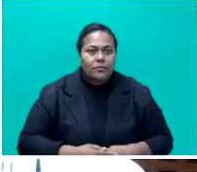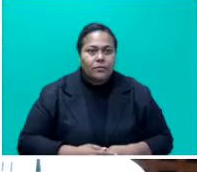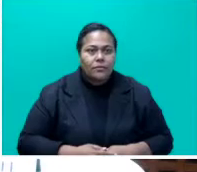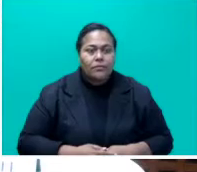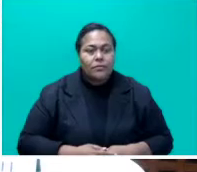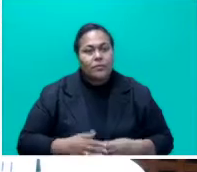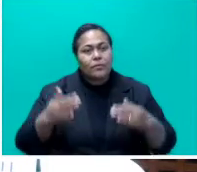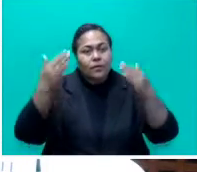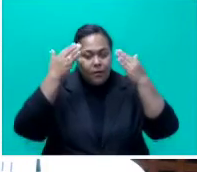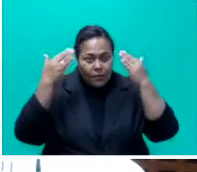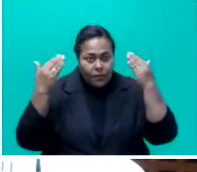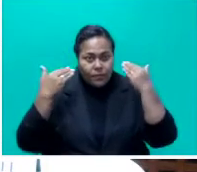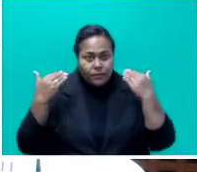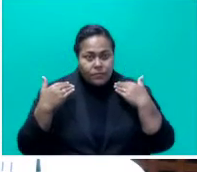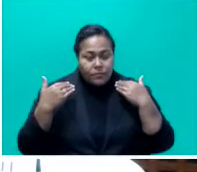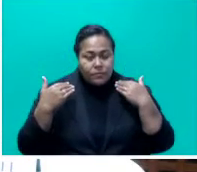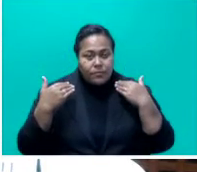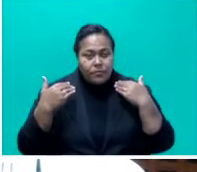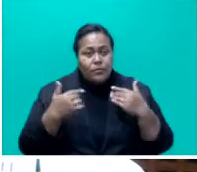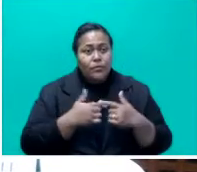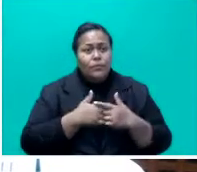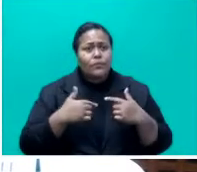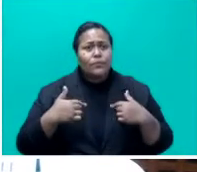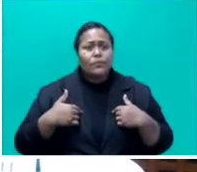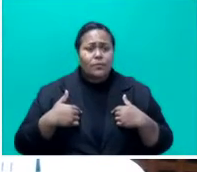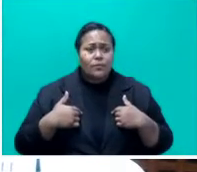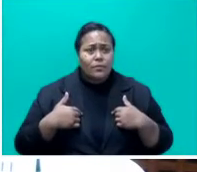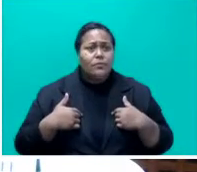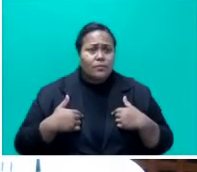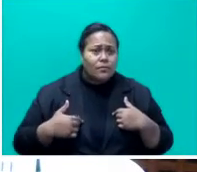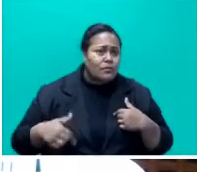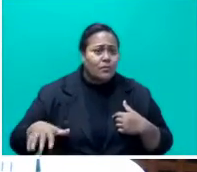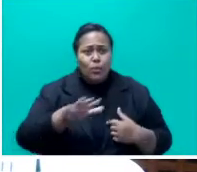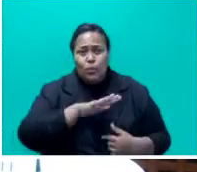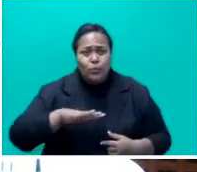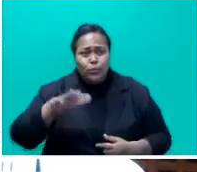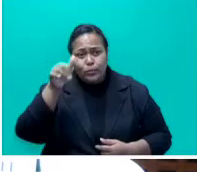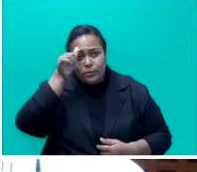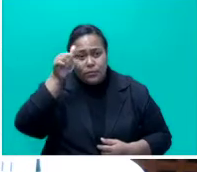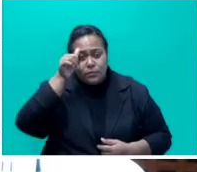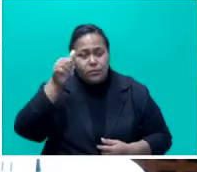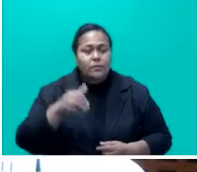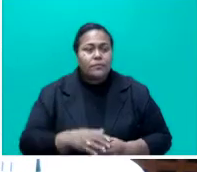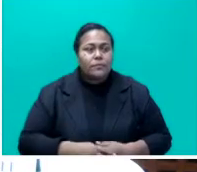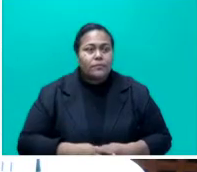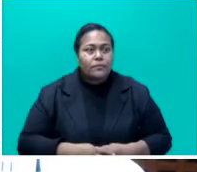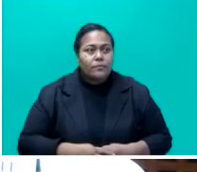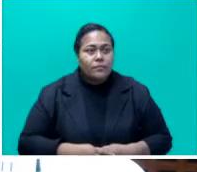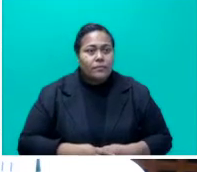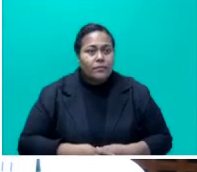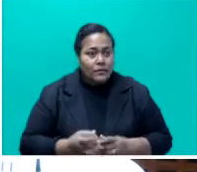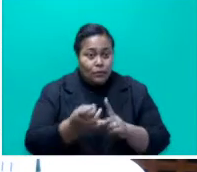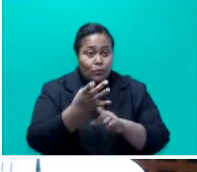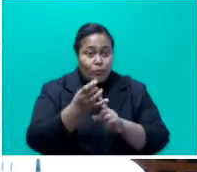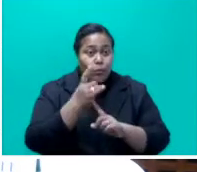Speaker, we all know that water is important.